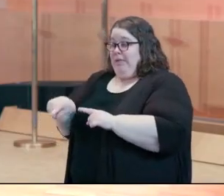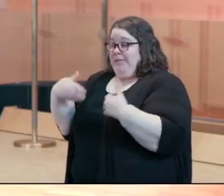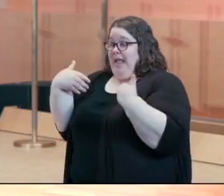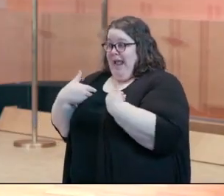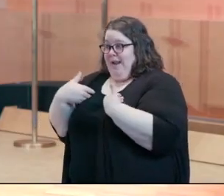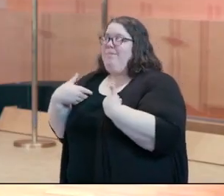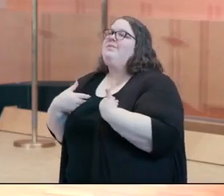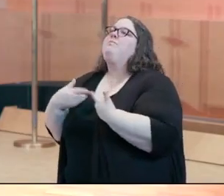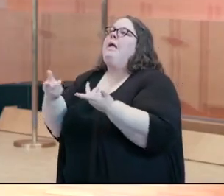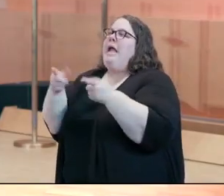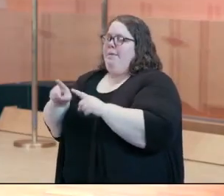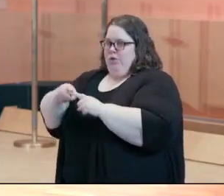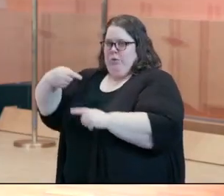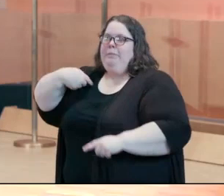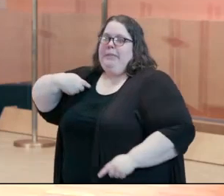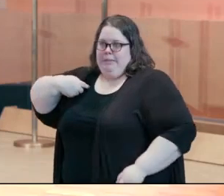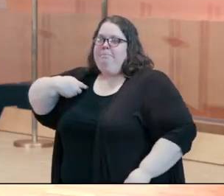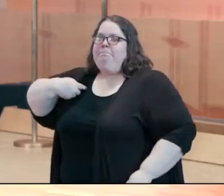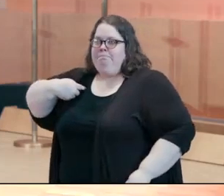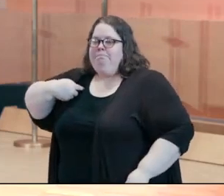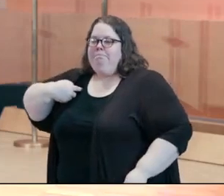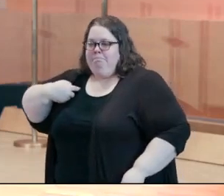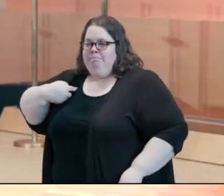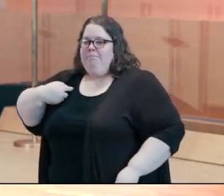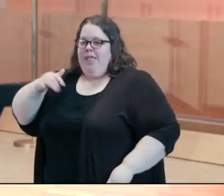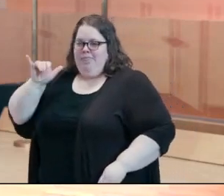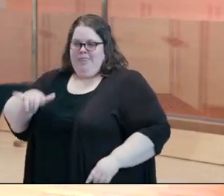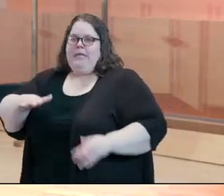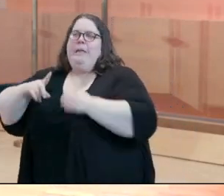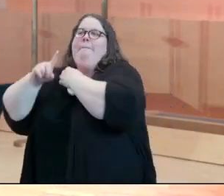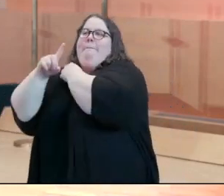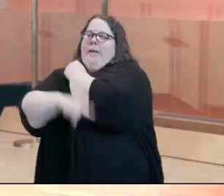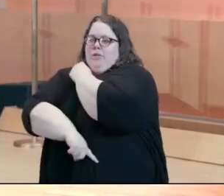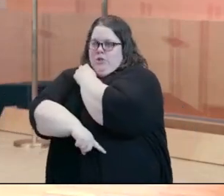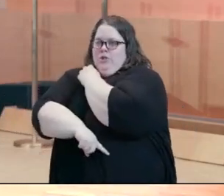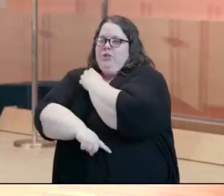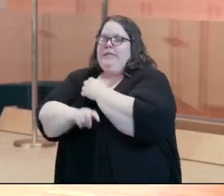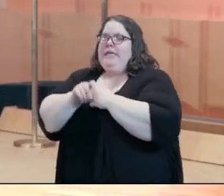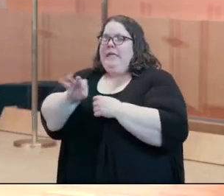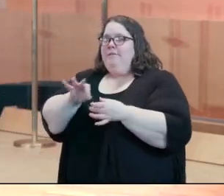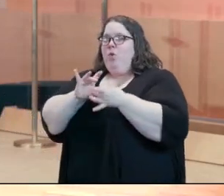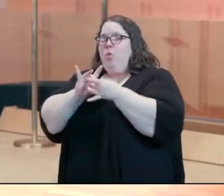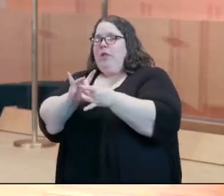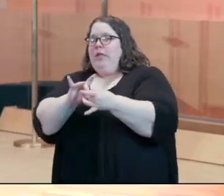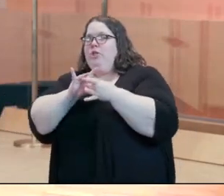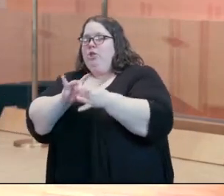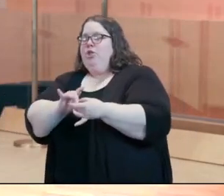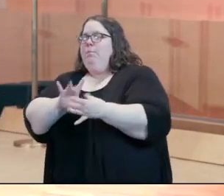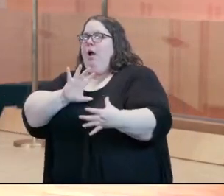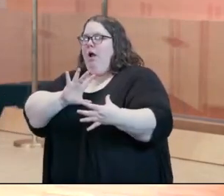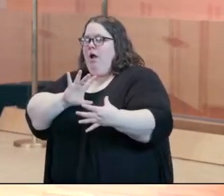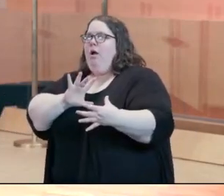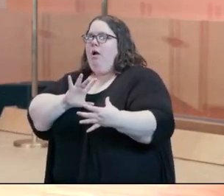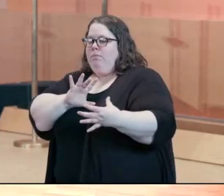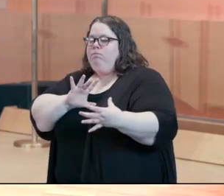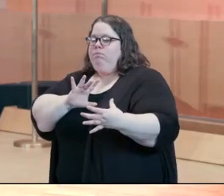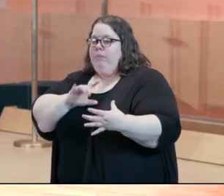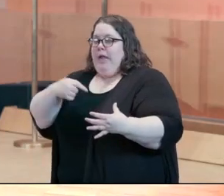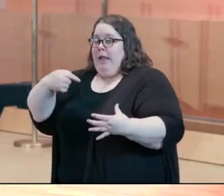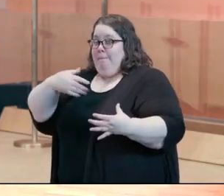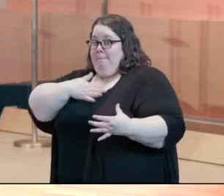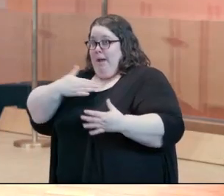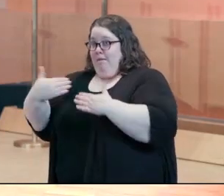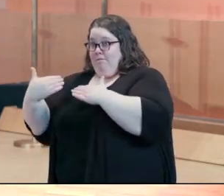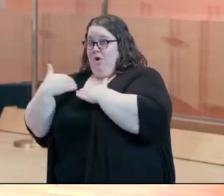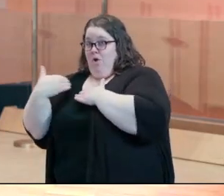That was the punishment for breaking a covenant relationship. And that might seem extreme, right? But you got to